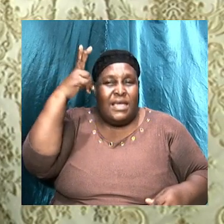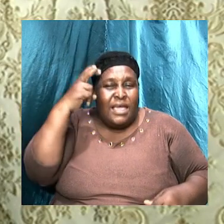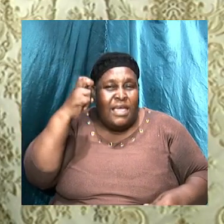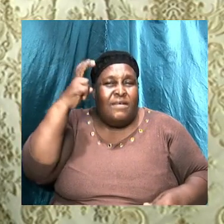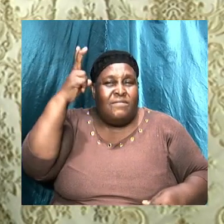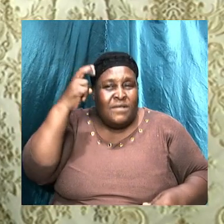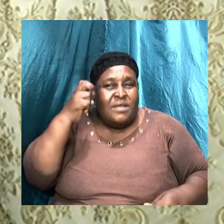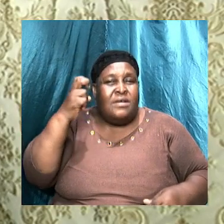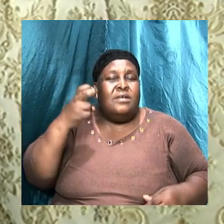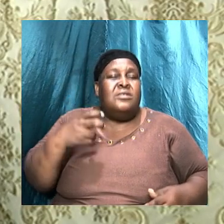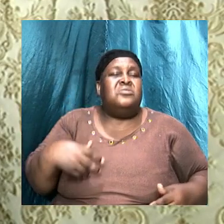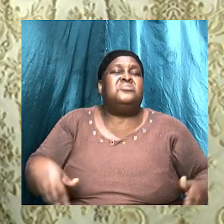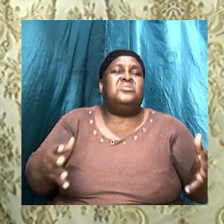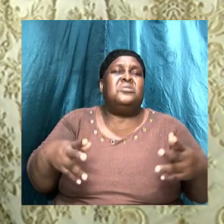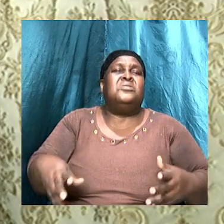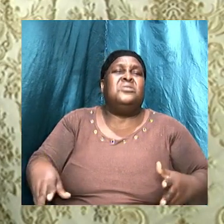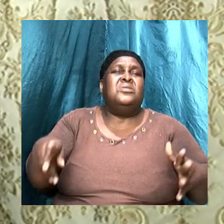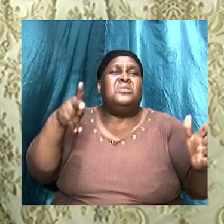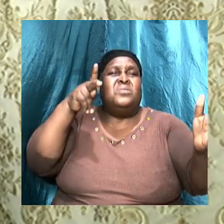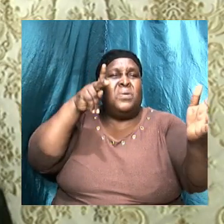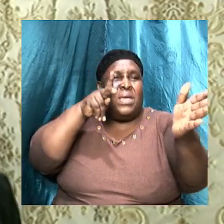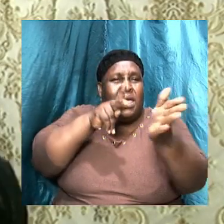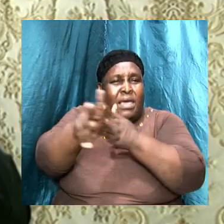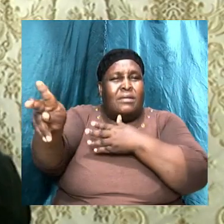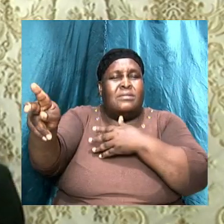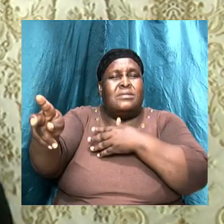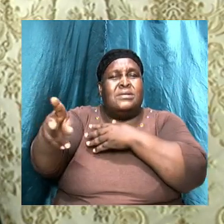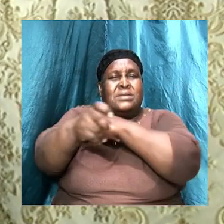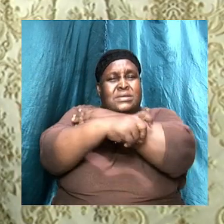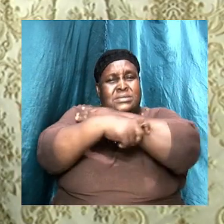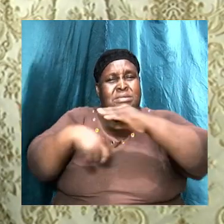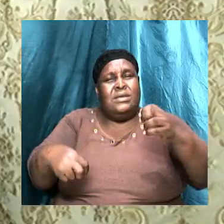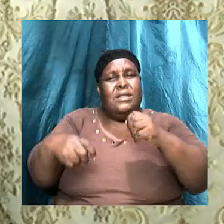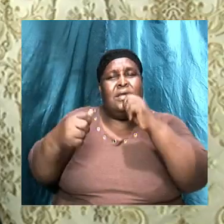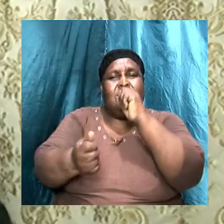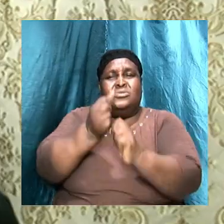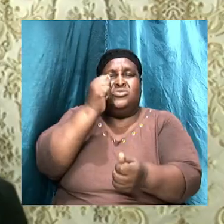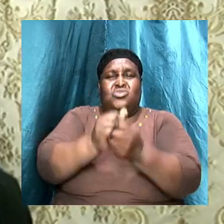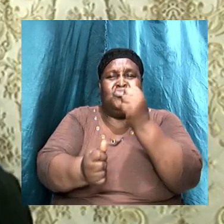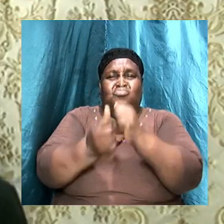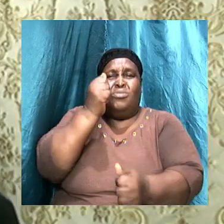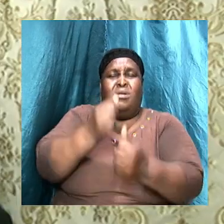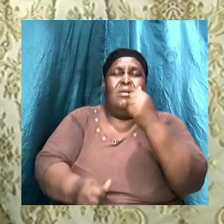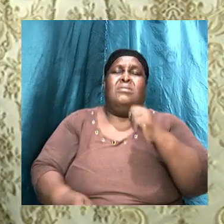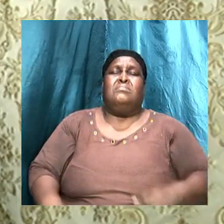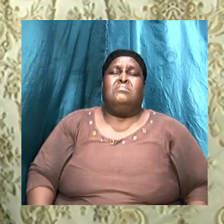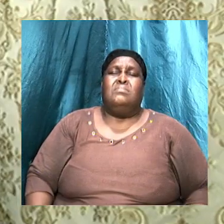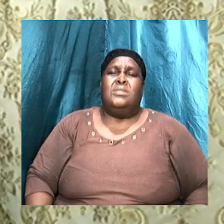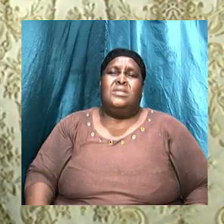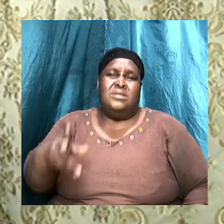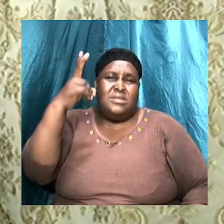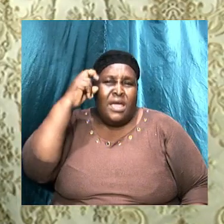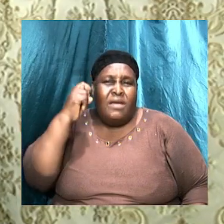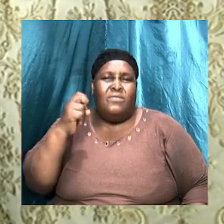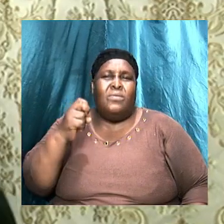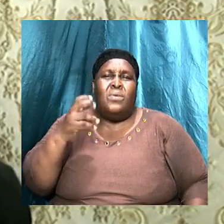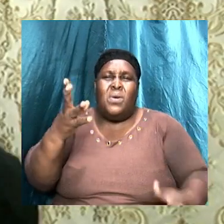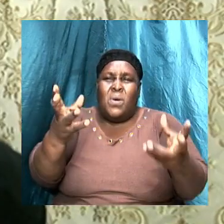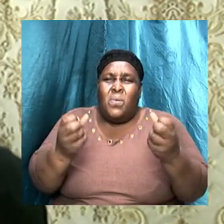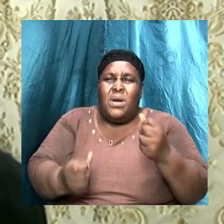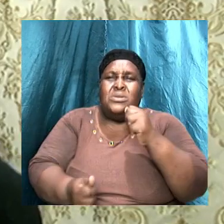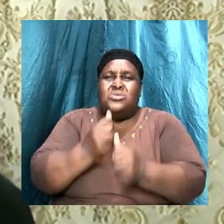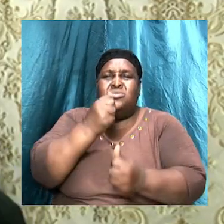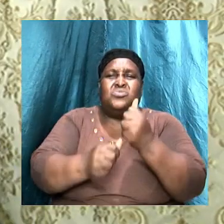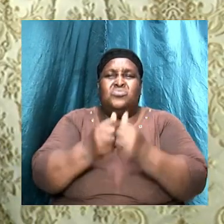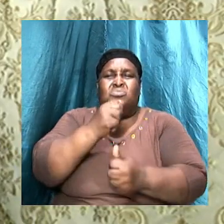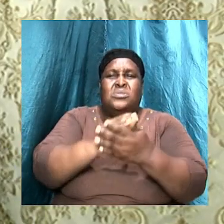steal kill and destroy and he's trying to destroy some life if you don't look at things for yourself if you